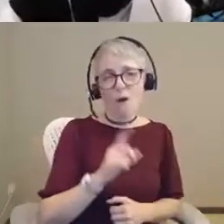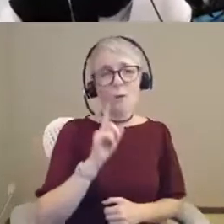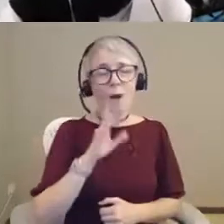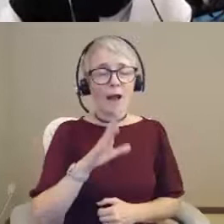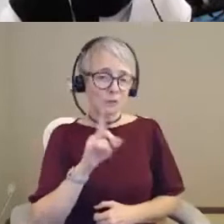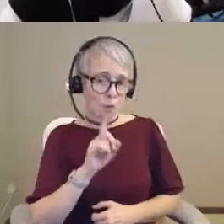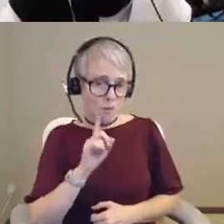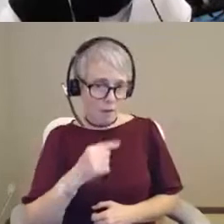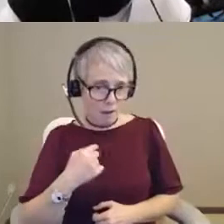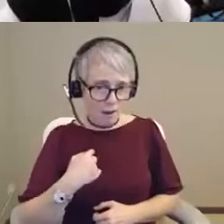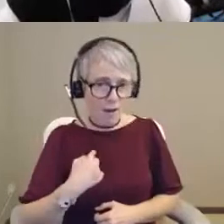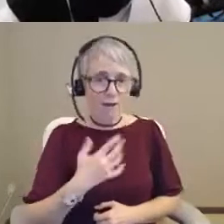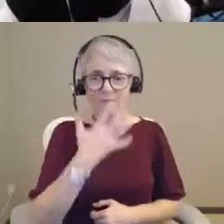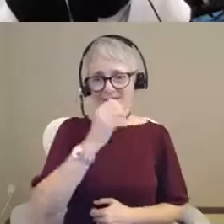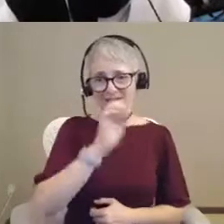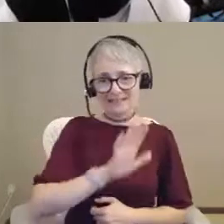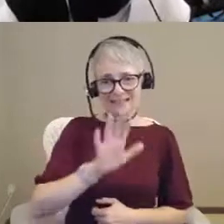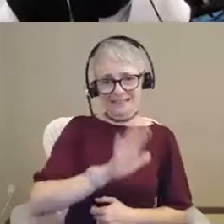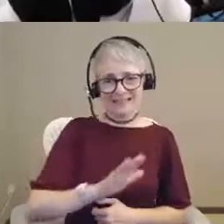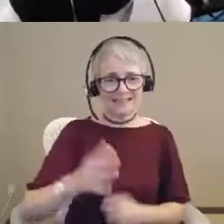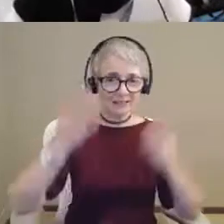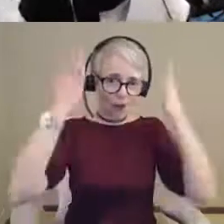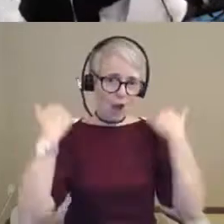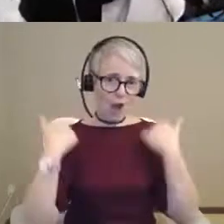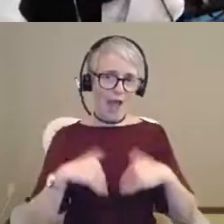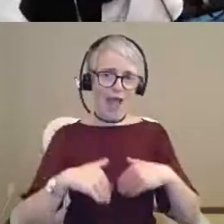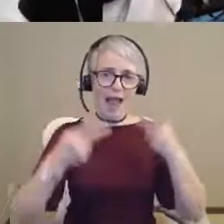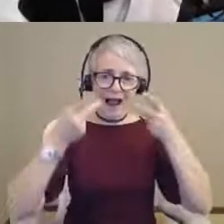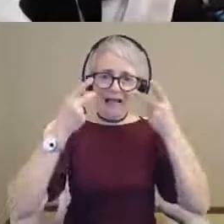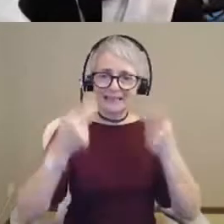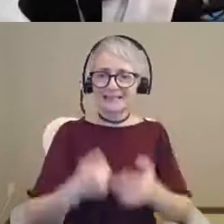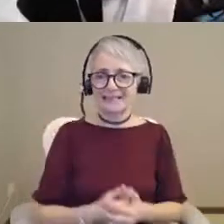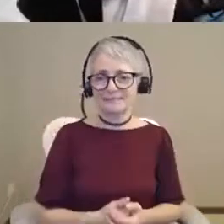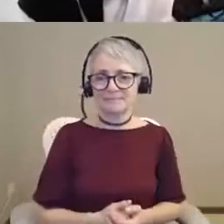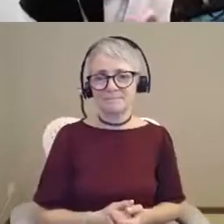I have red glasses and long brown hair. Sam, over to you.